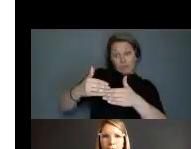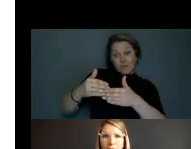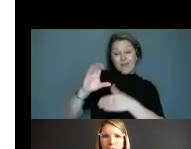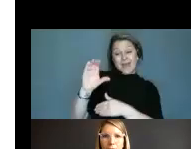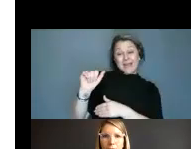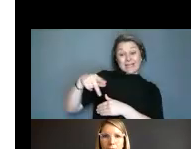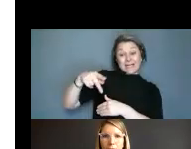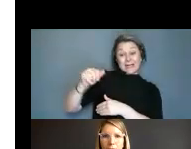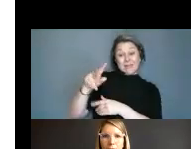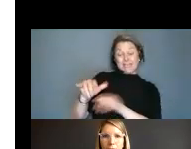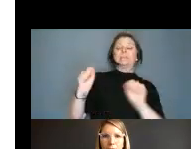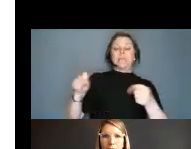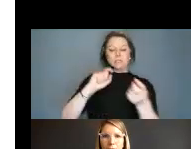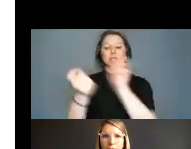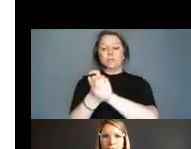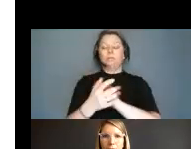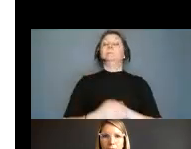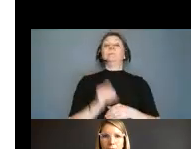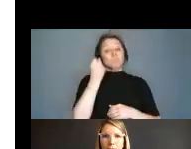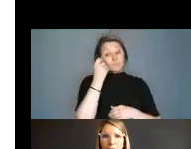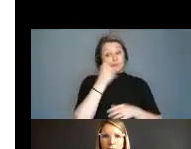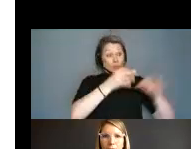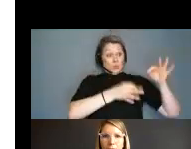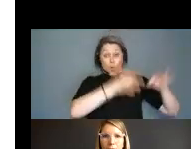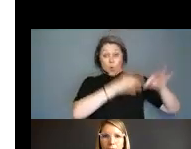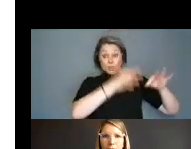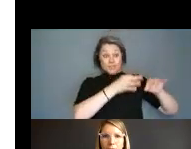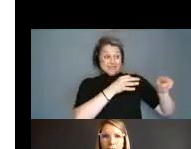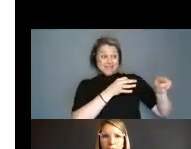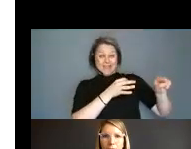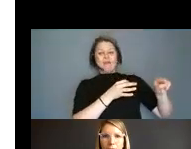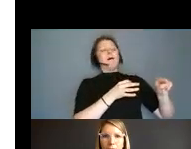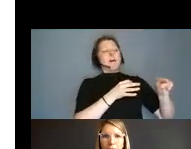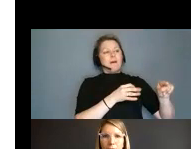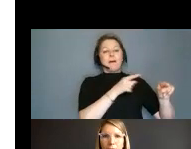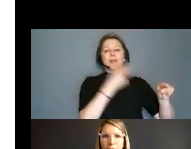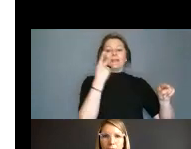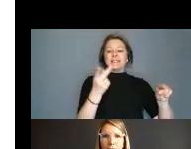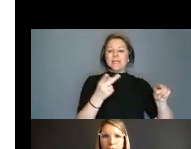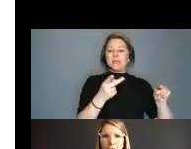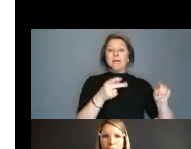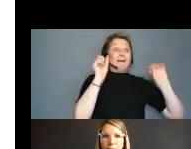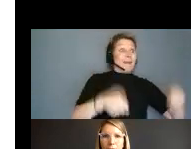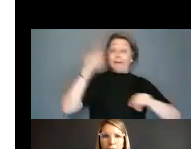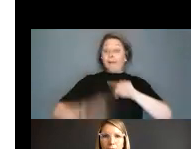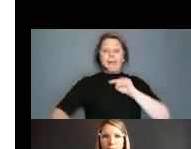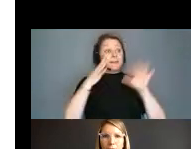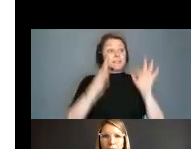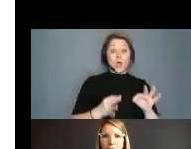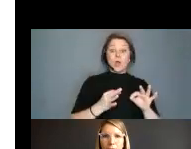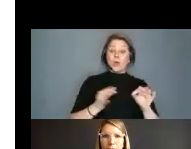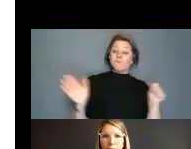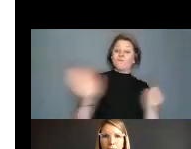I should say as well that courts are moving away from that, again, that global competency piece, and thinking more about that,